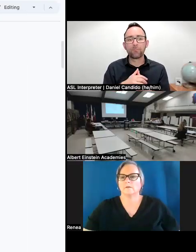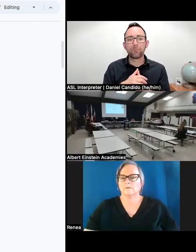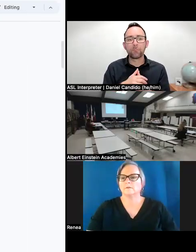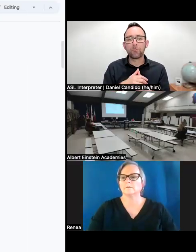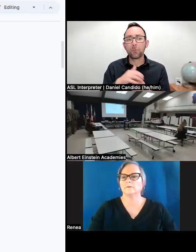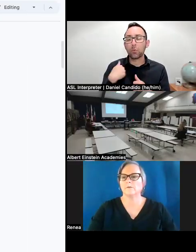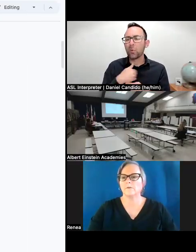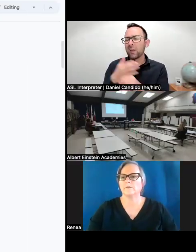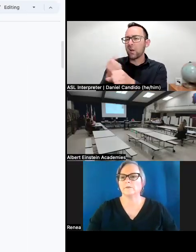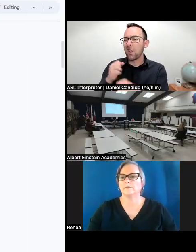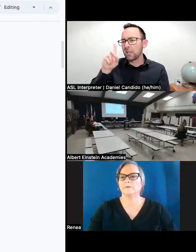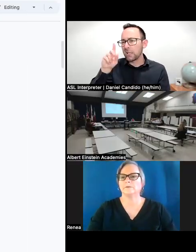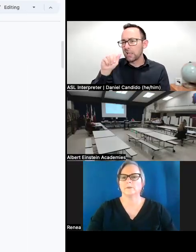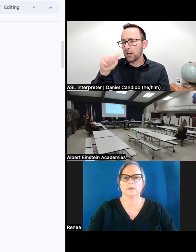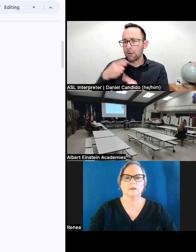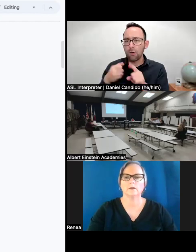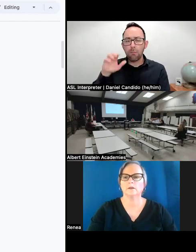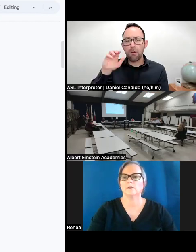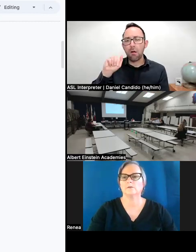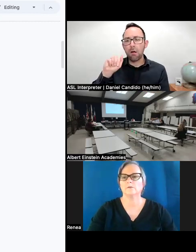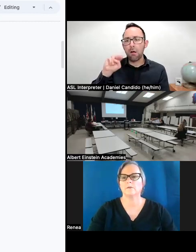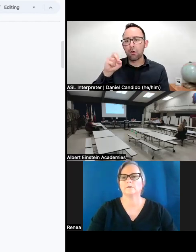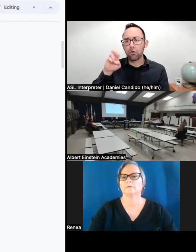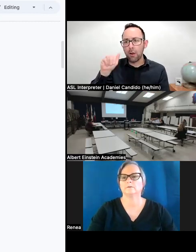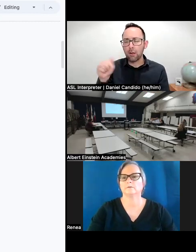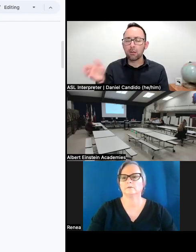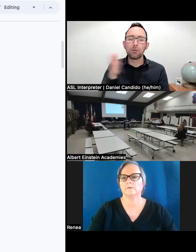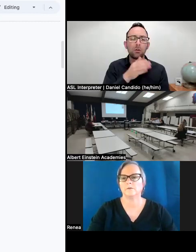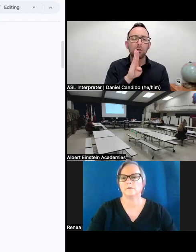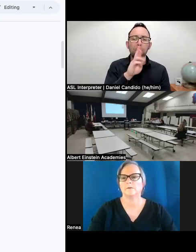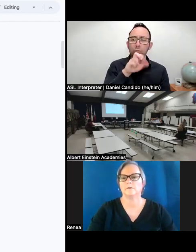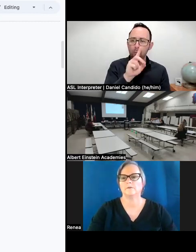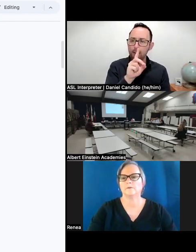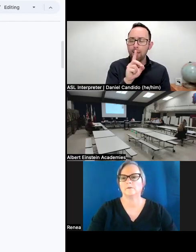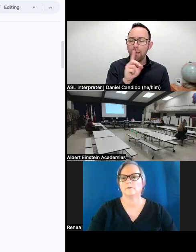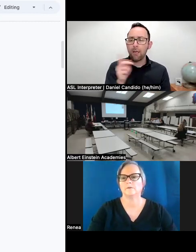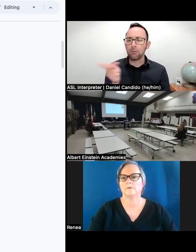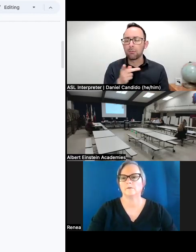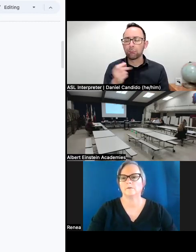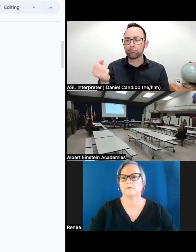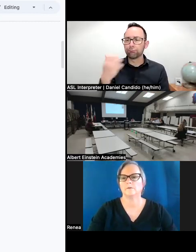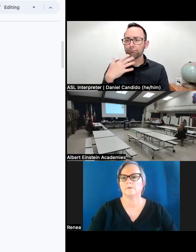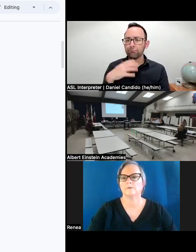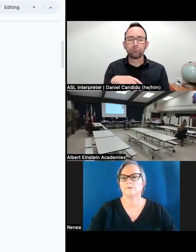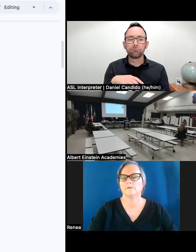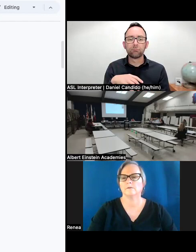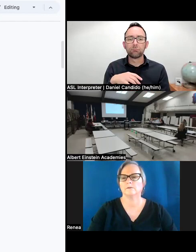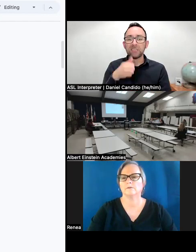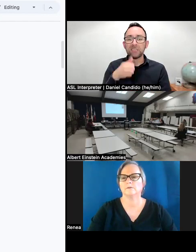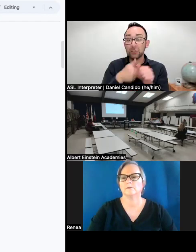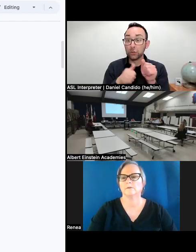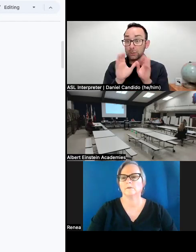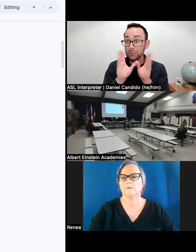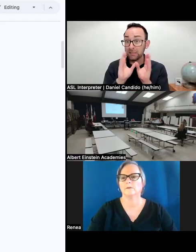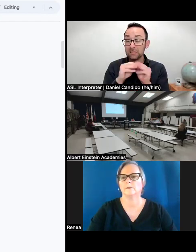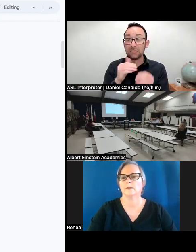data from Andrea and Brad, and just each meeting we have members on